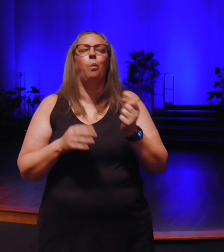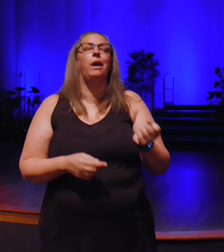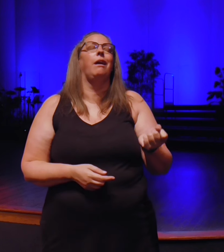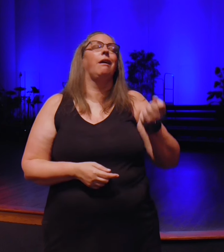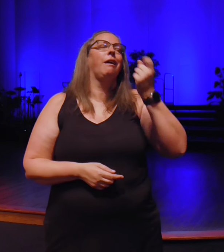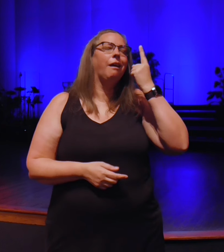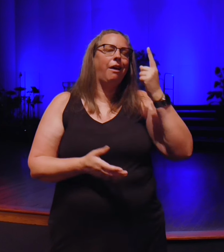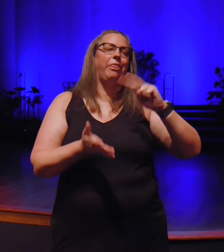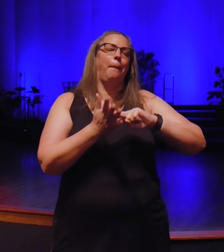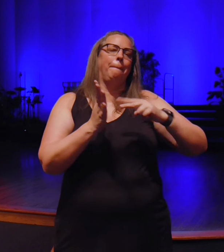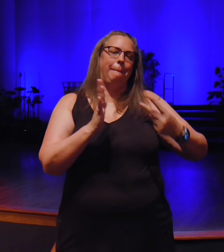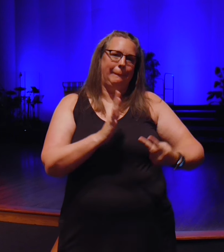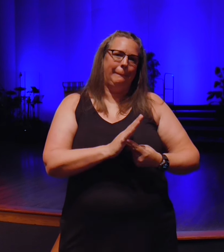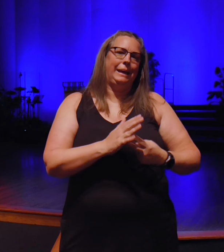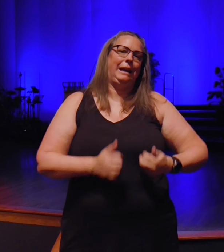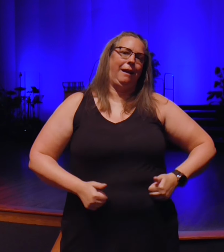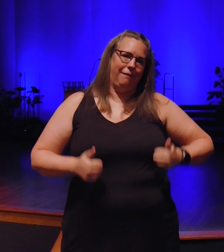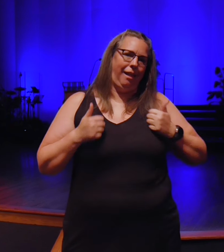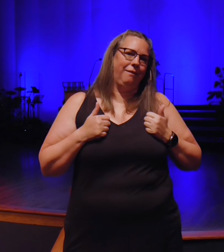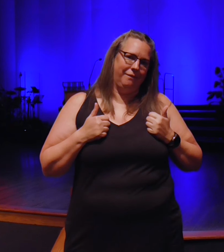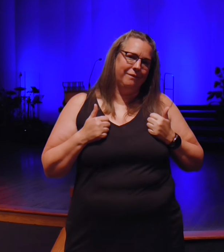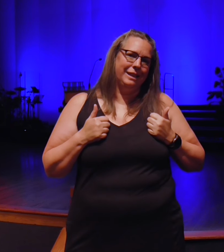joy of our lives.